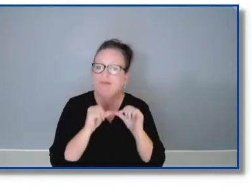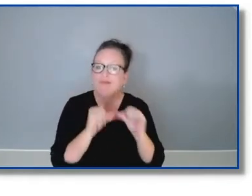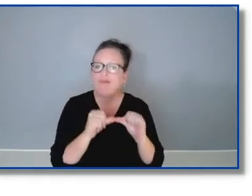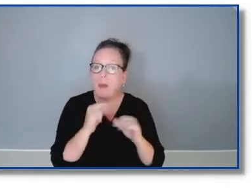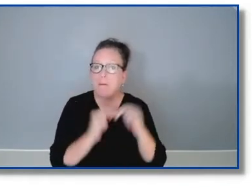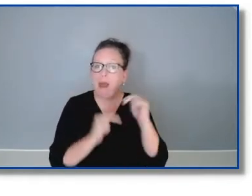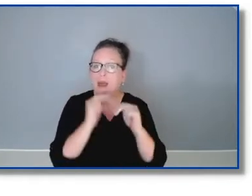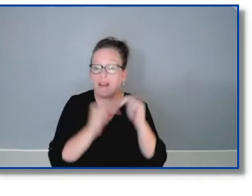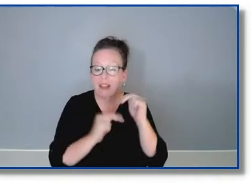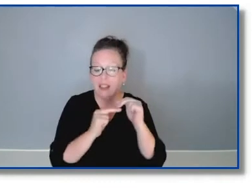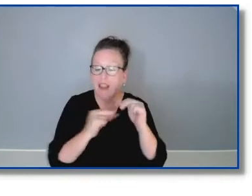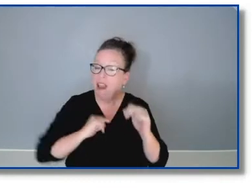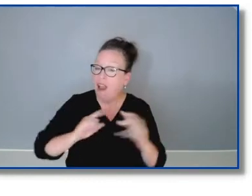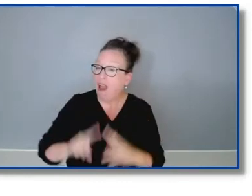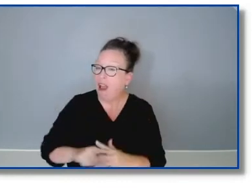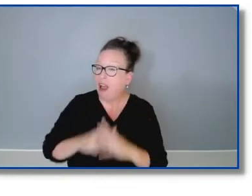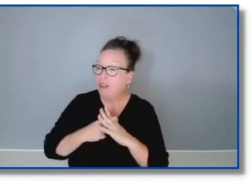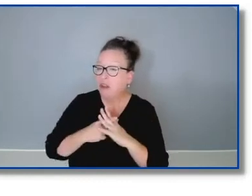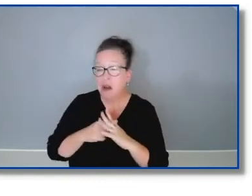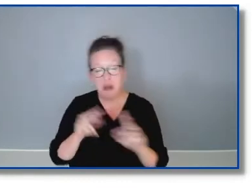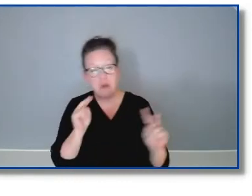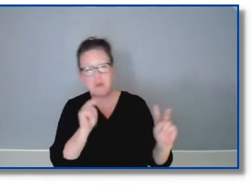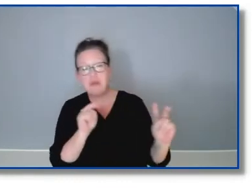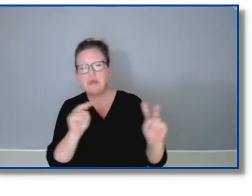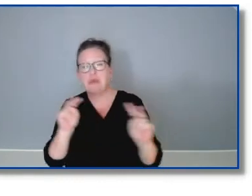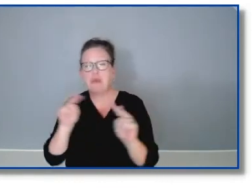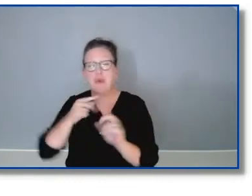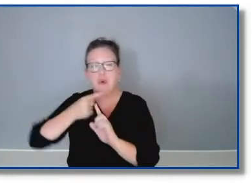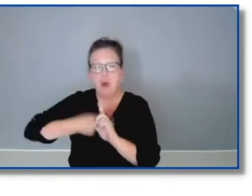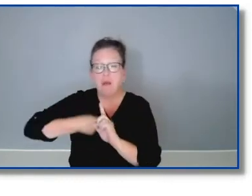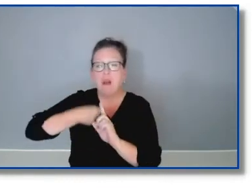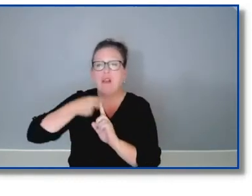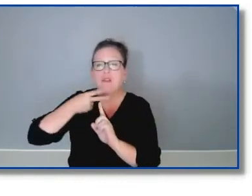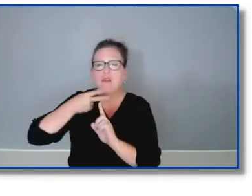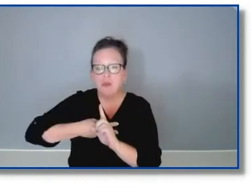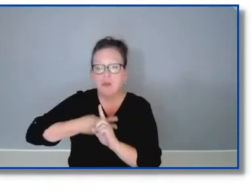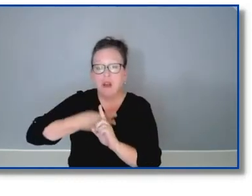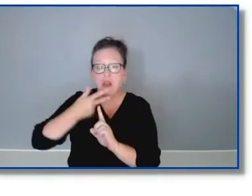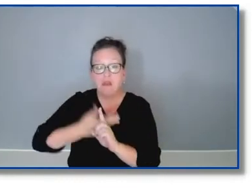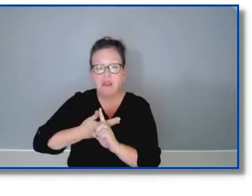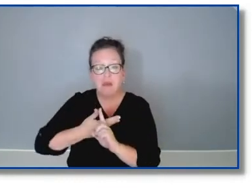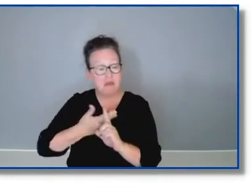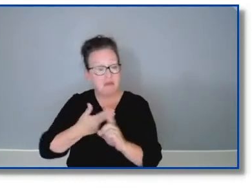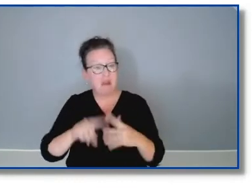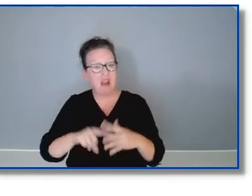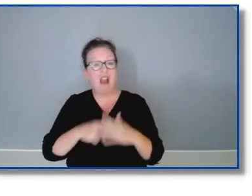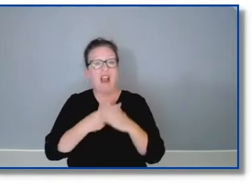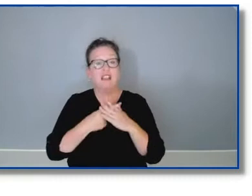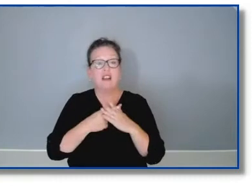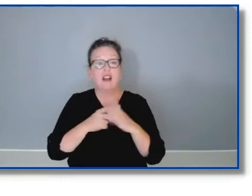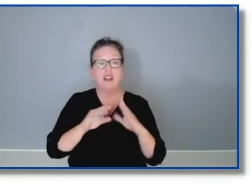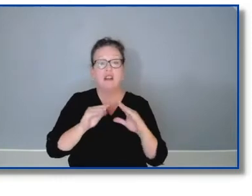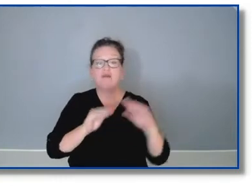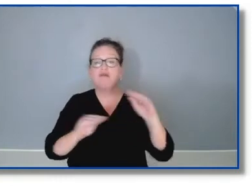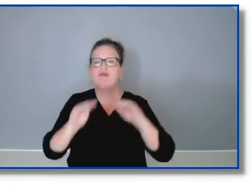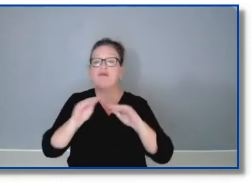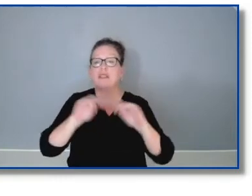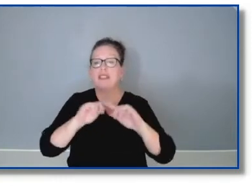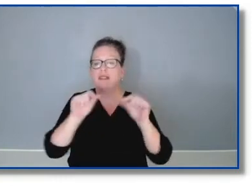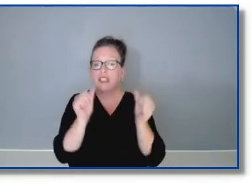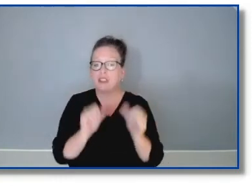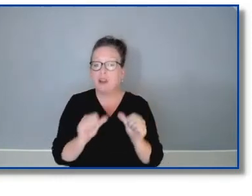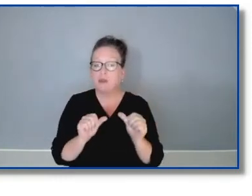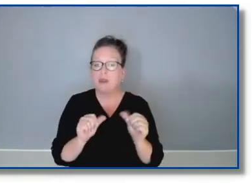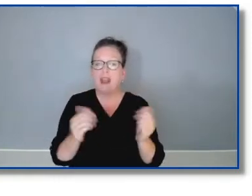after 3-4 months of each colony building a separate sculpture, we take the sculptures away and then solidify it with resin